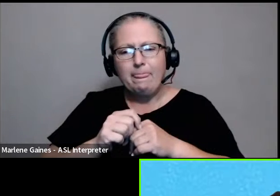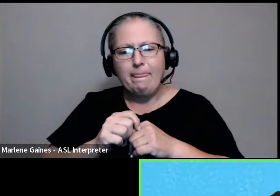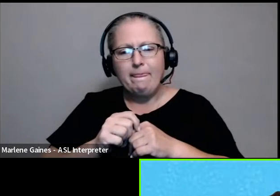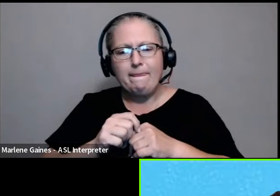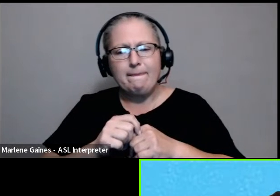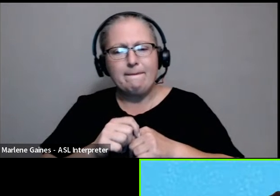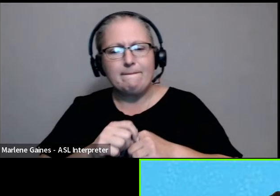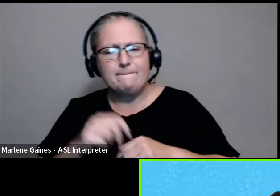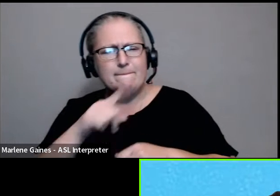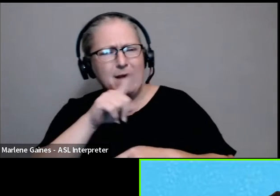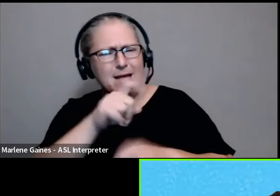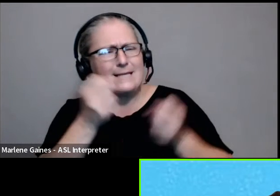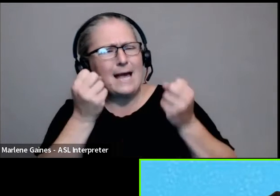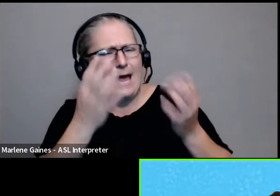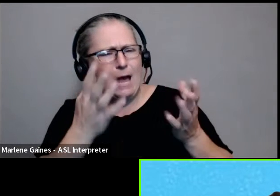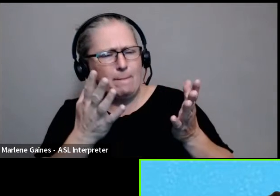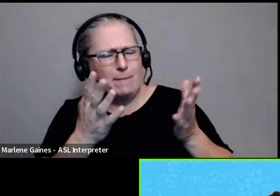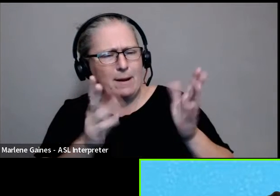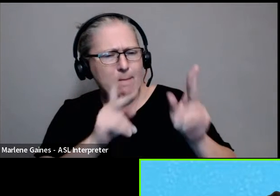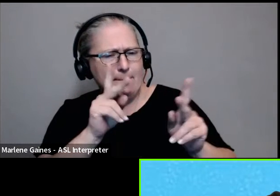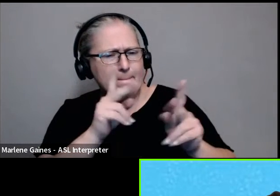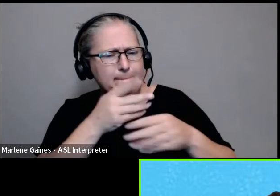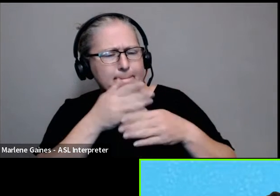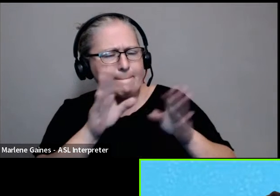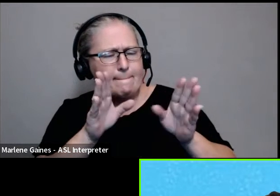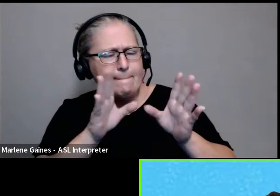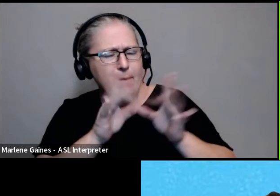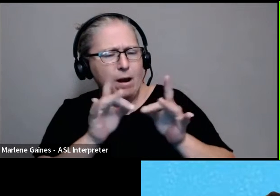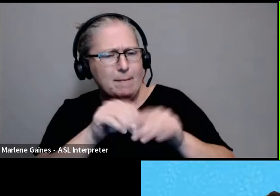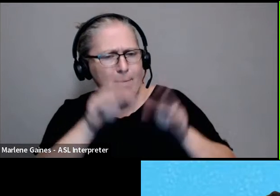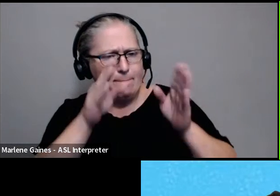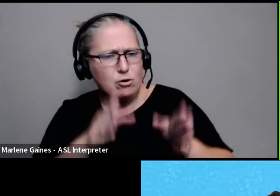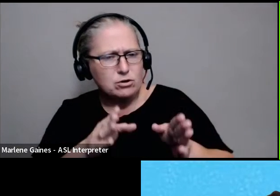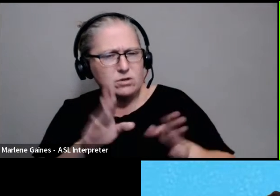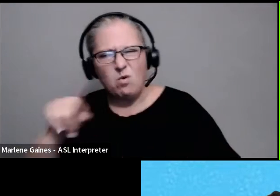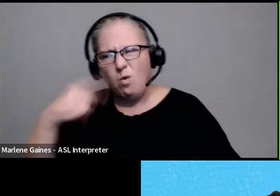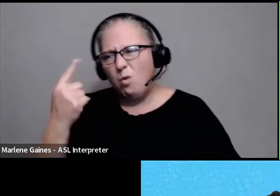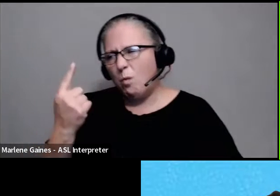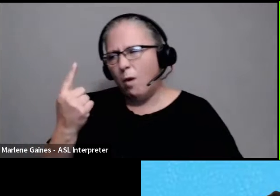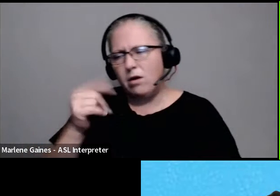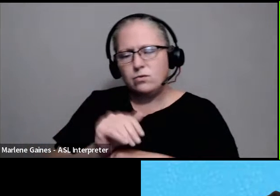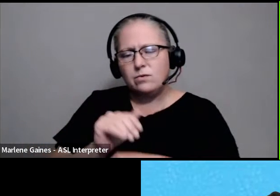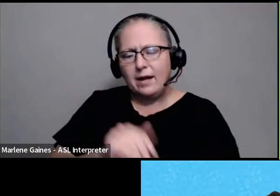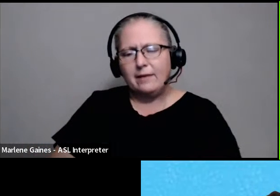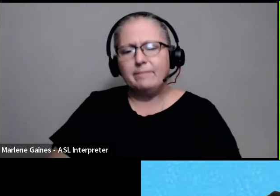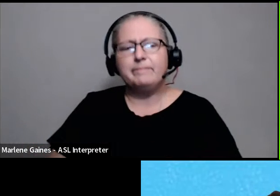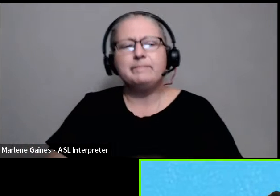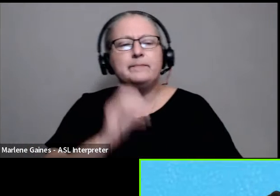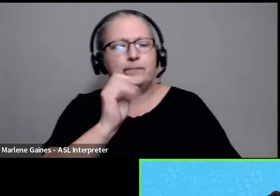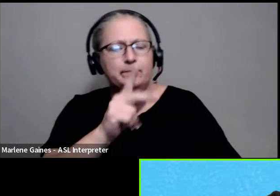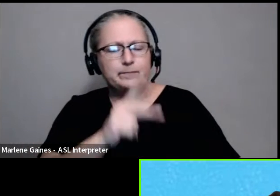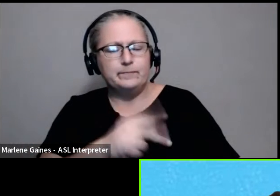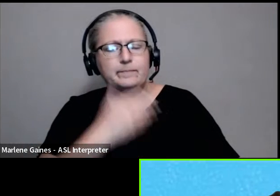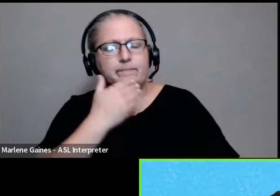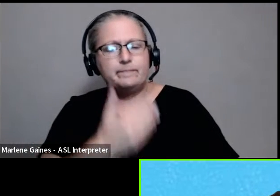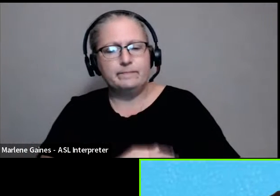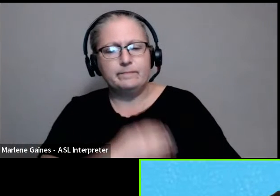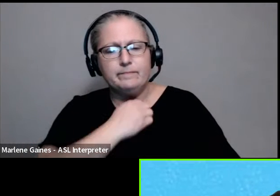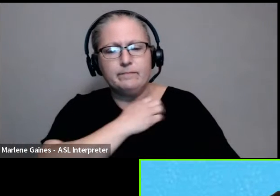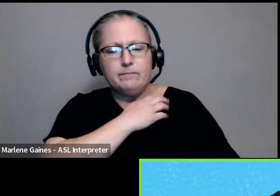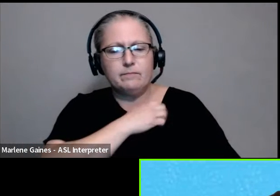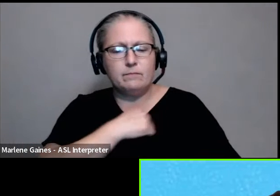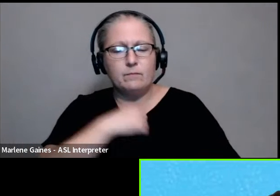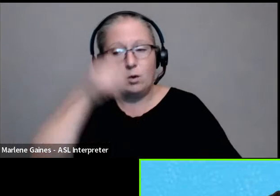Can I ask how many public comments are there in person so far? We only have one tonight. Okay, great, thank you. And